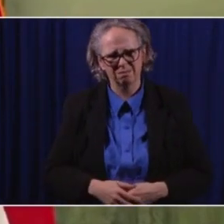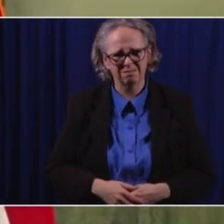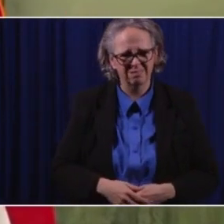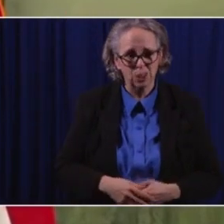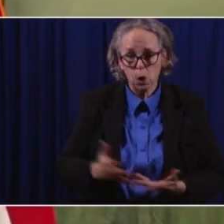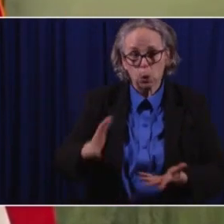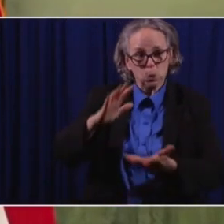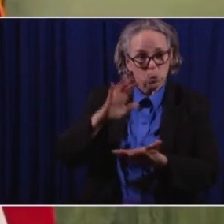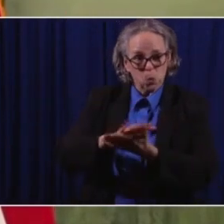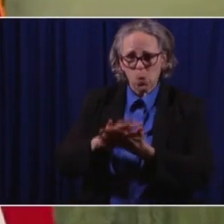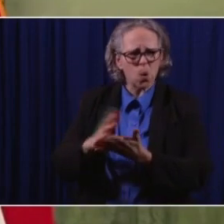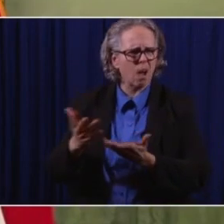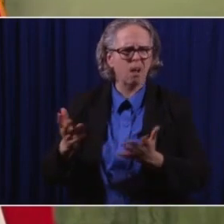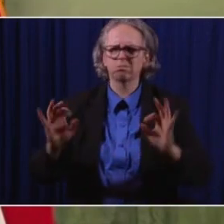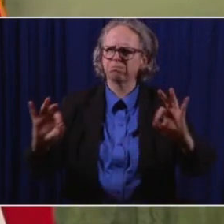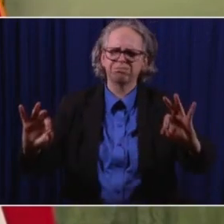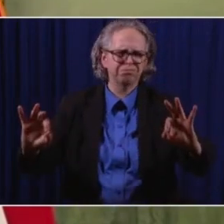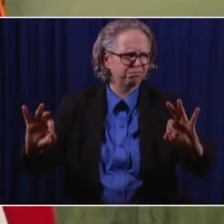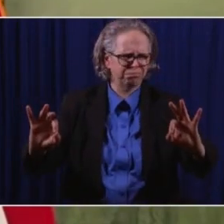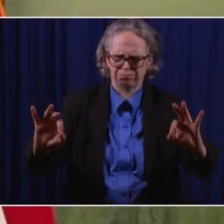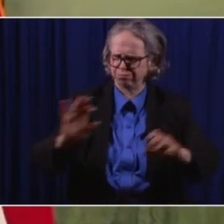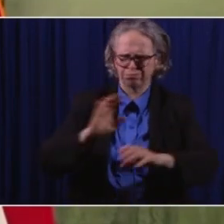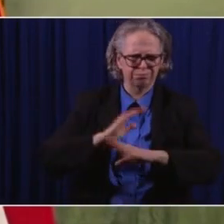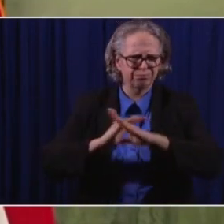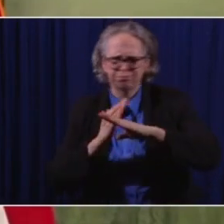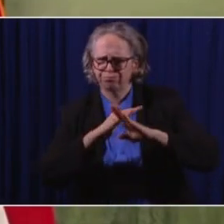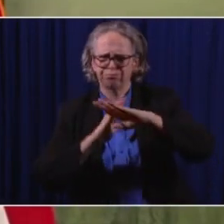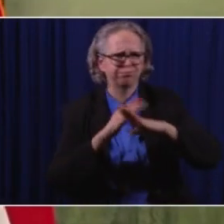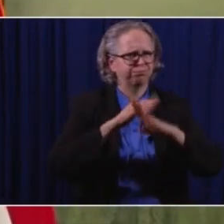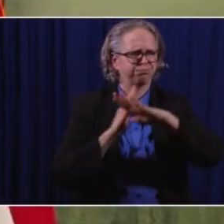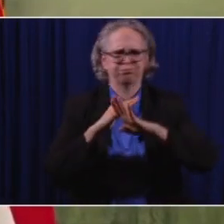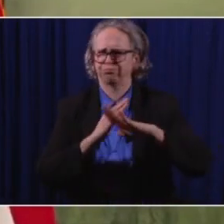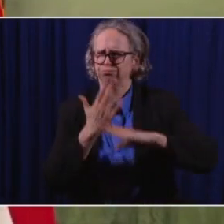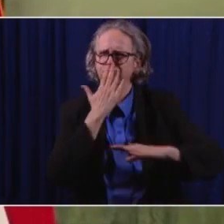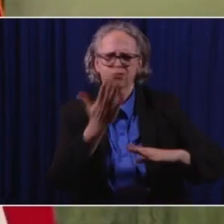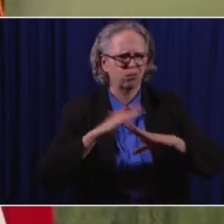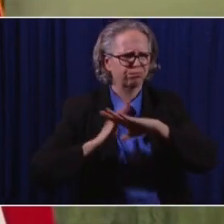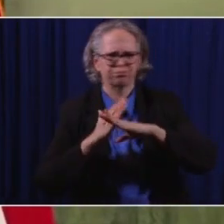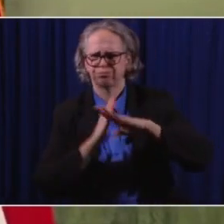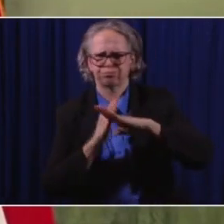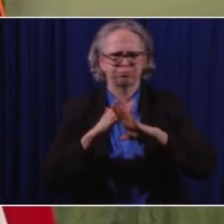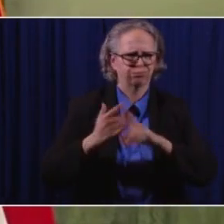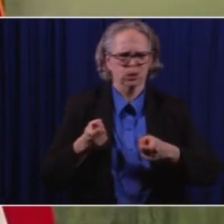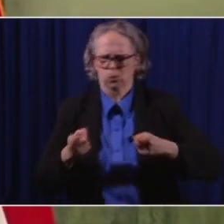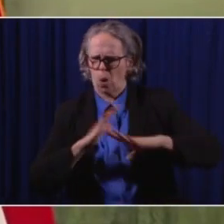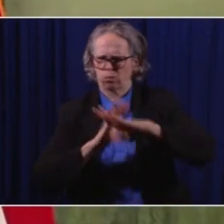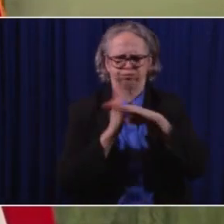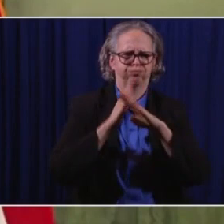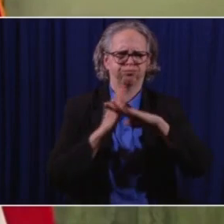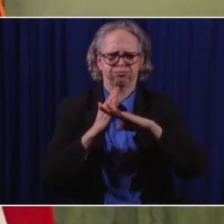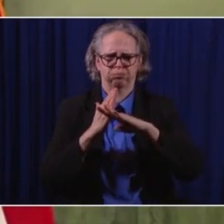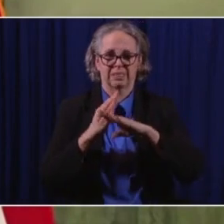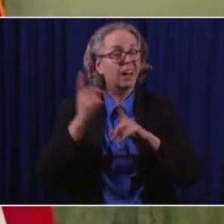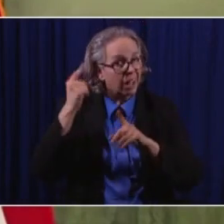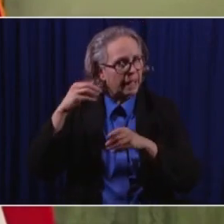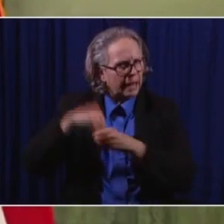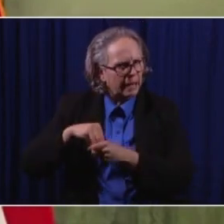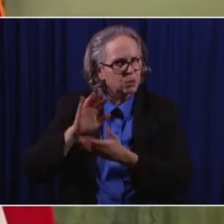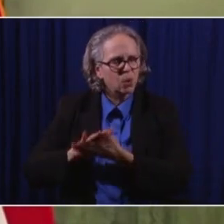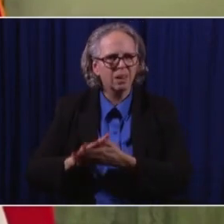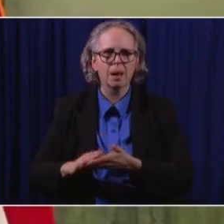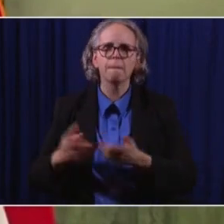as I think, pretty much throughout the state, in keeping the spread minimal. However, as we've said many times, our schools are